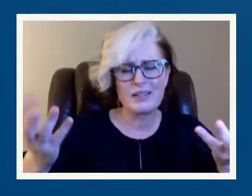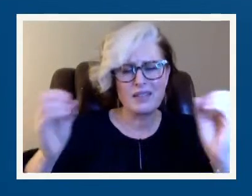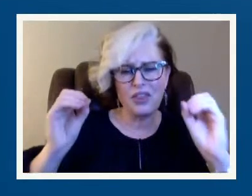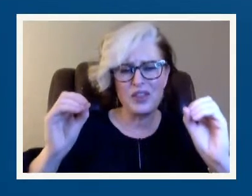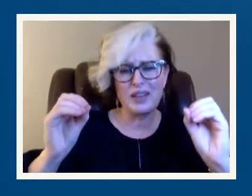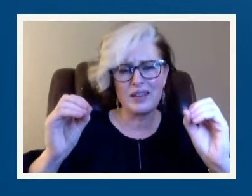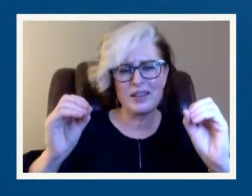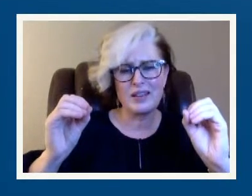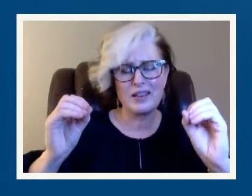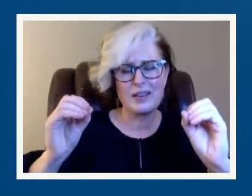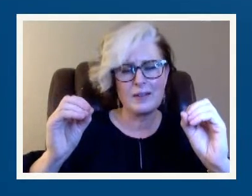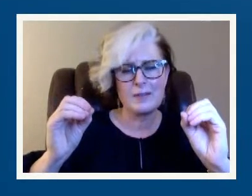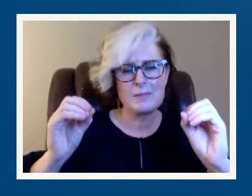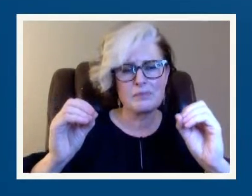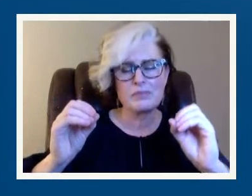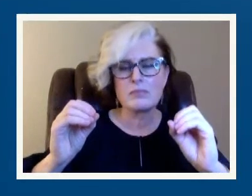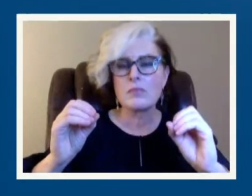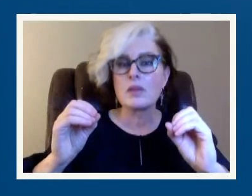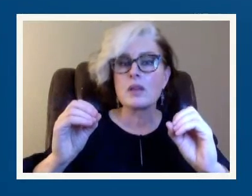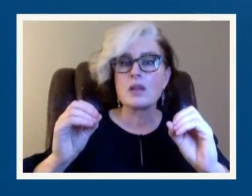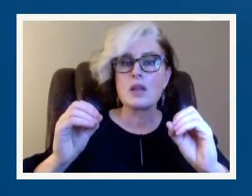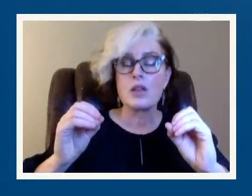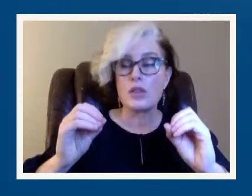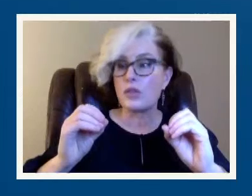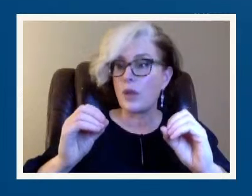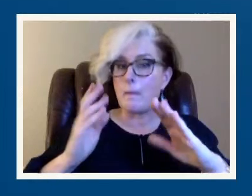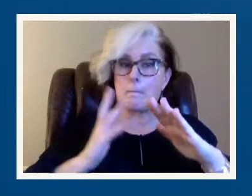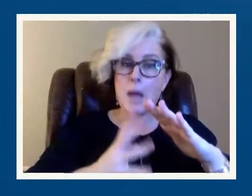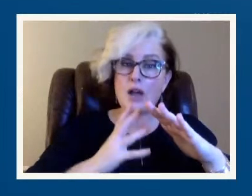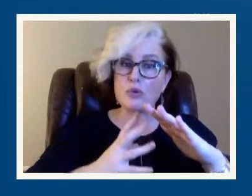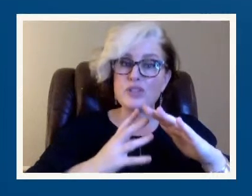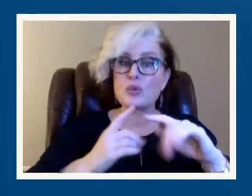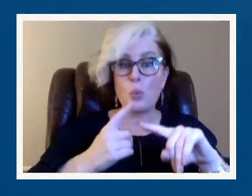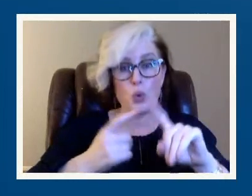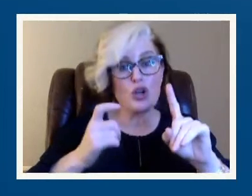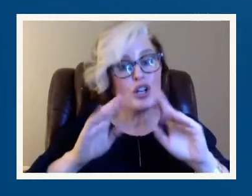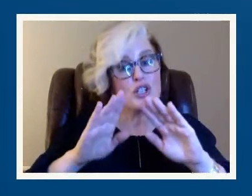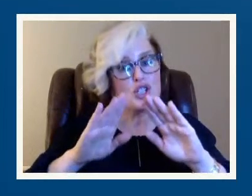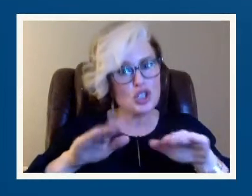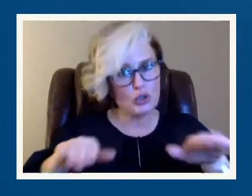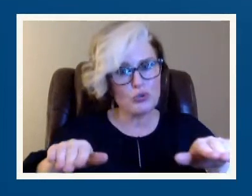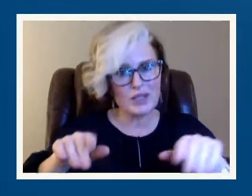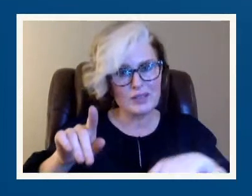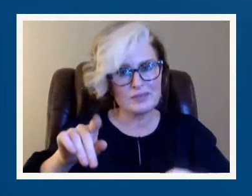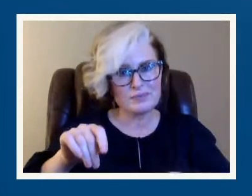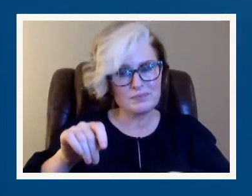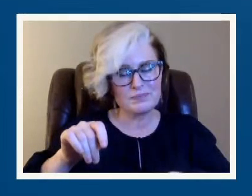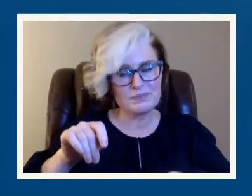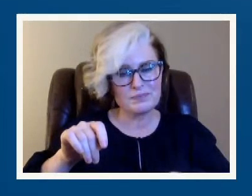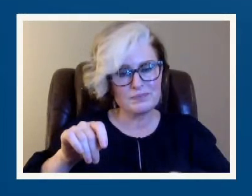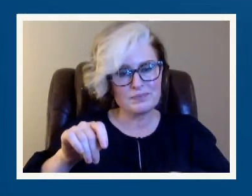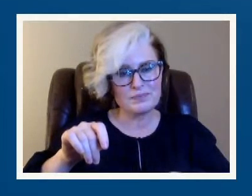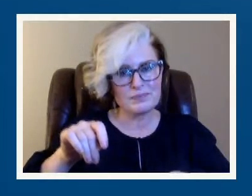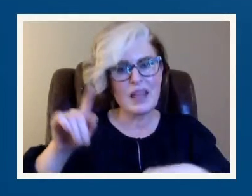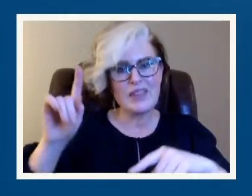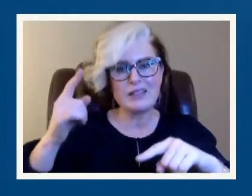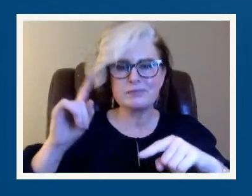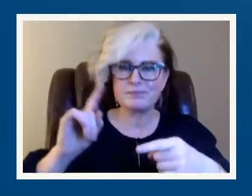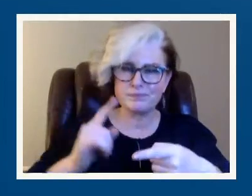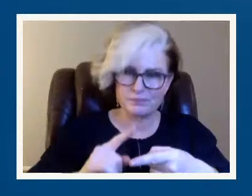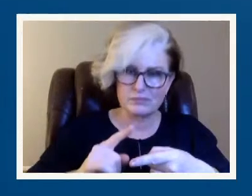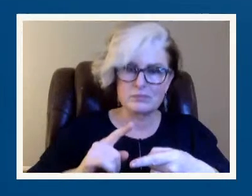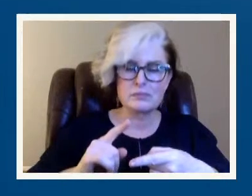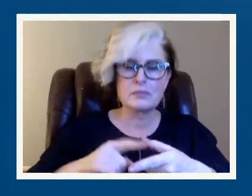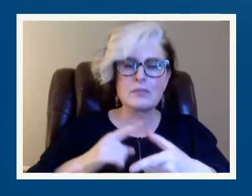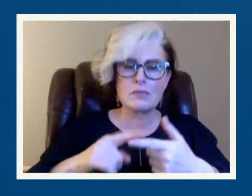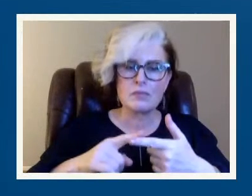By the fall, the number of migrants, they were mostly unaccompanied children, had dropped considerably. And then it